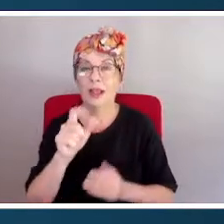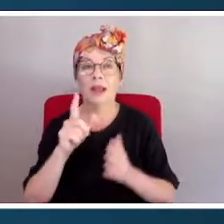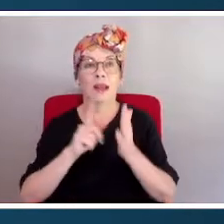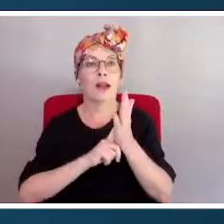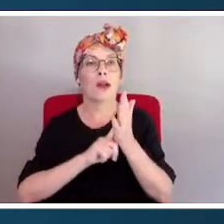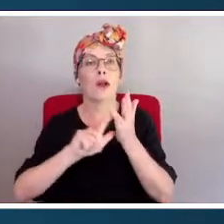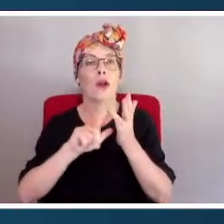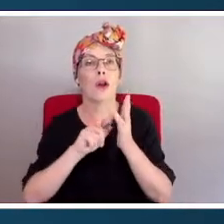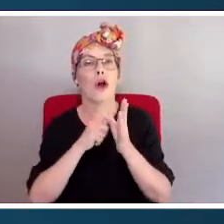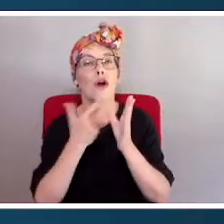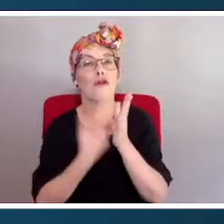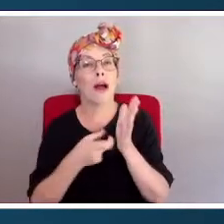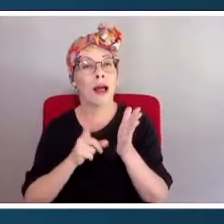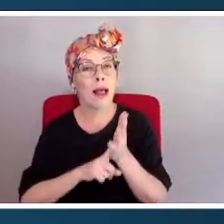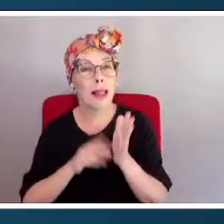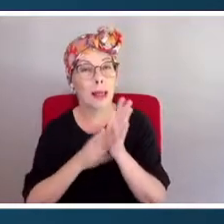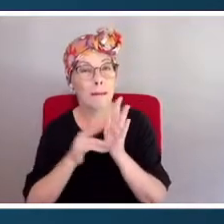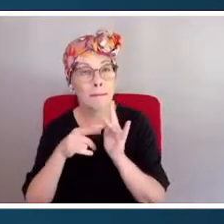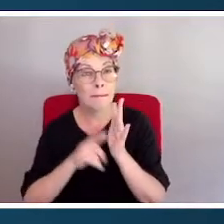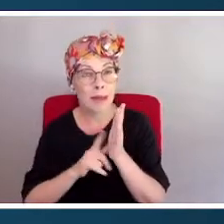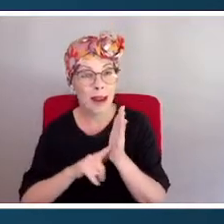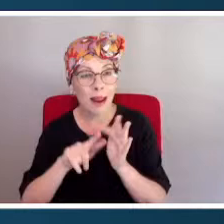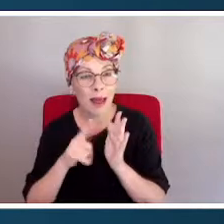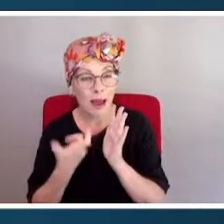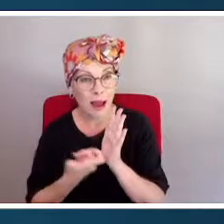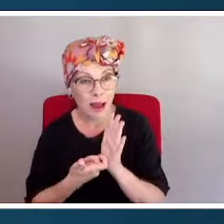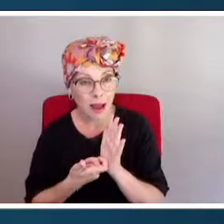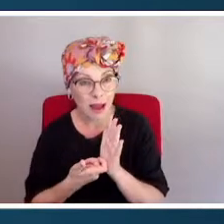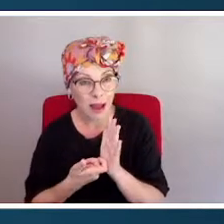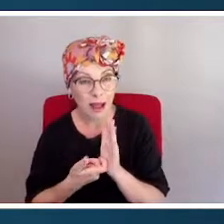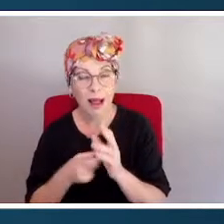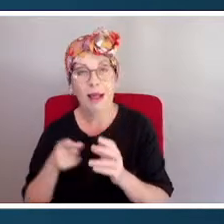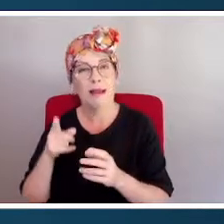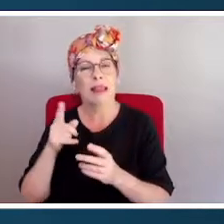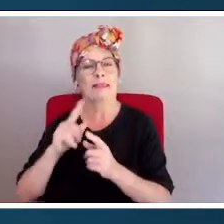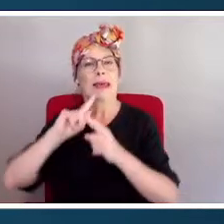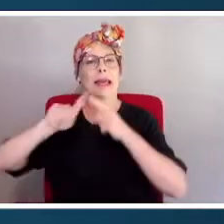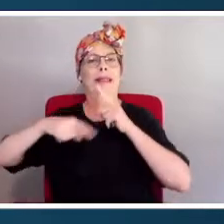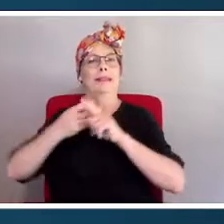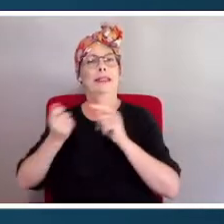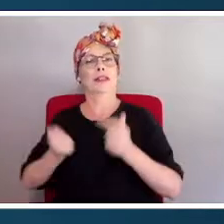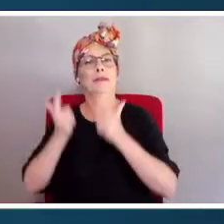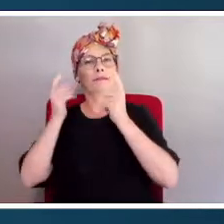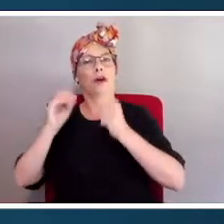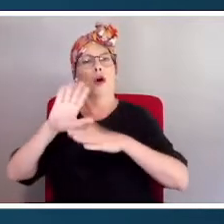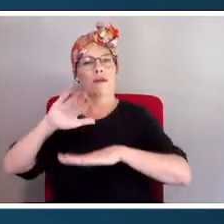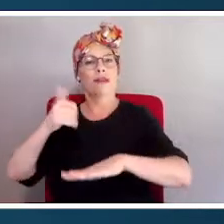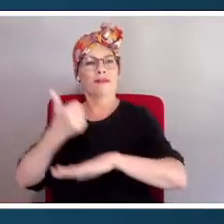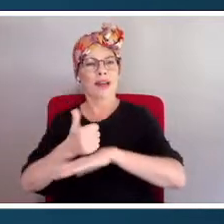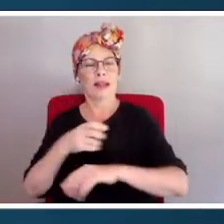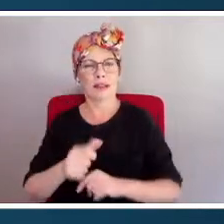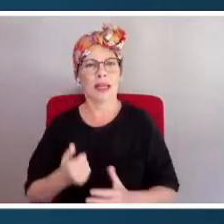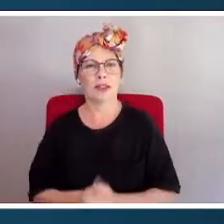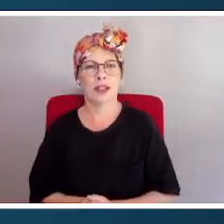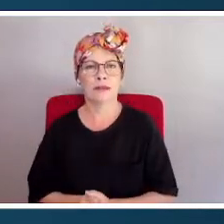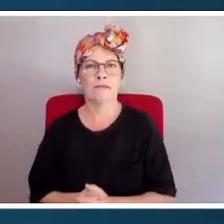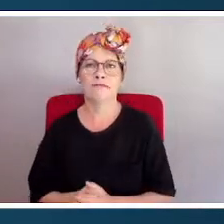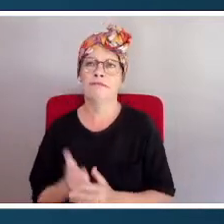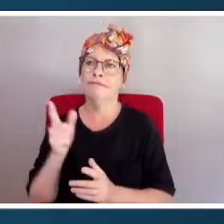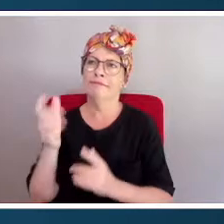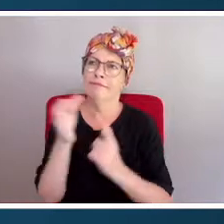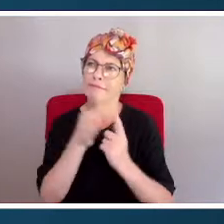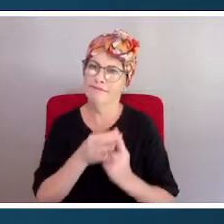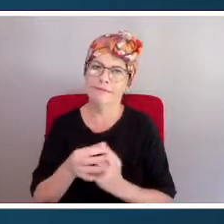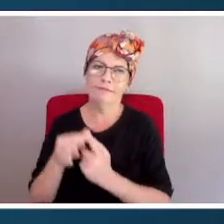President and Chief Executive Officer of the Asia Foundation, His Excellency Ajay Bhai